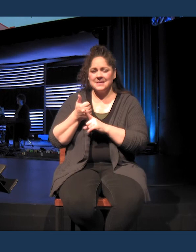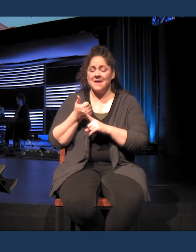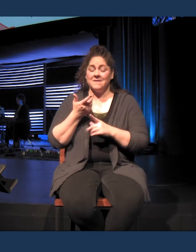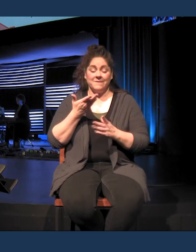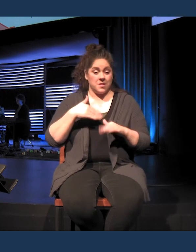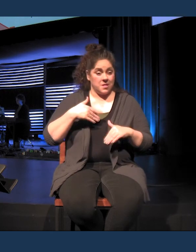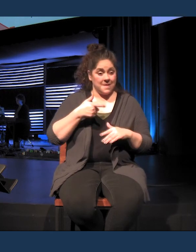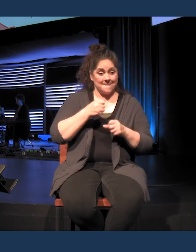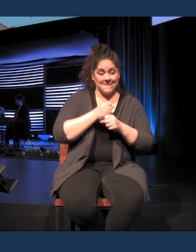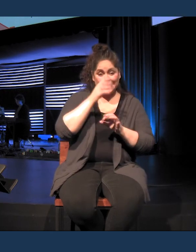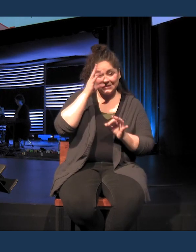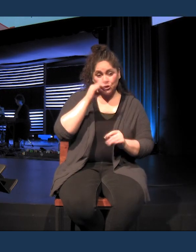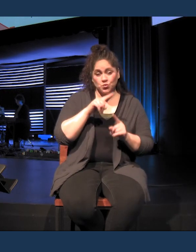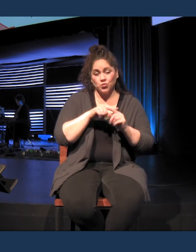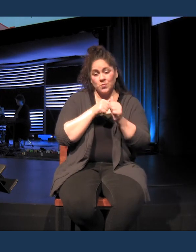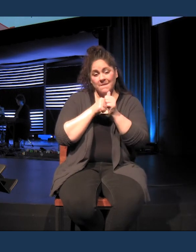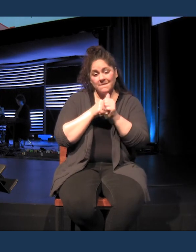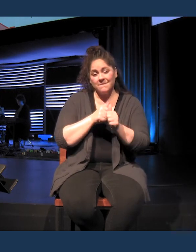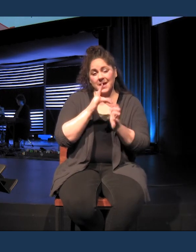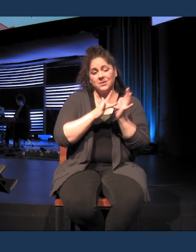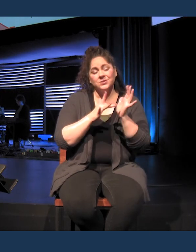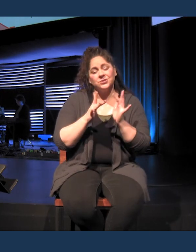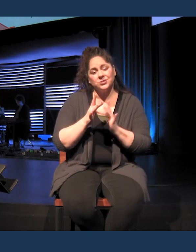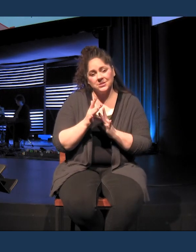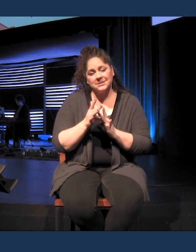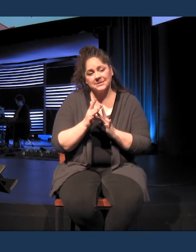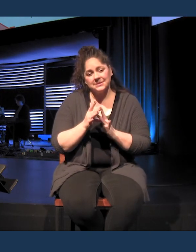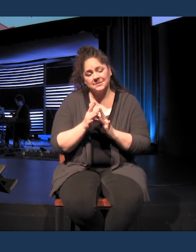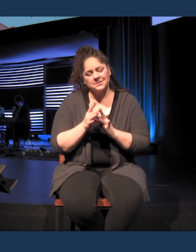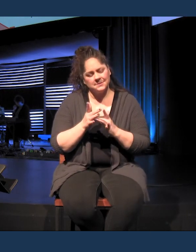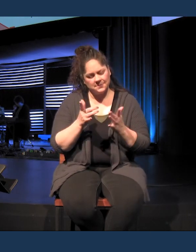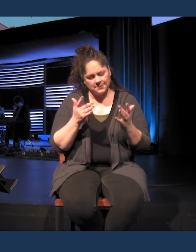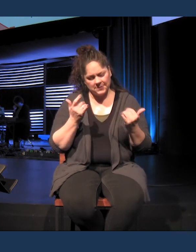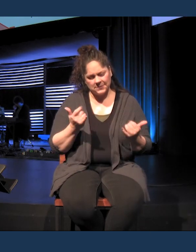you've never made that decision to follow Jesus, let today be your day.